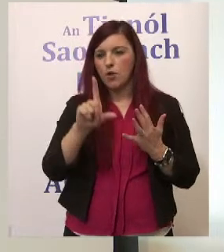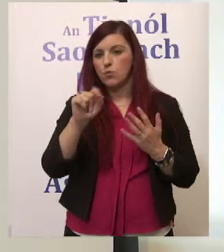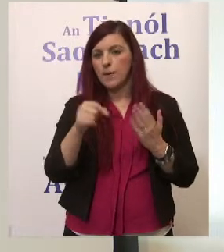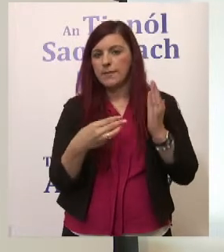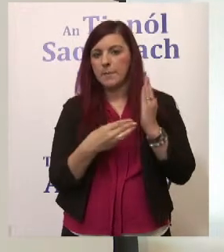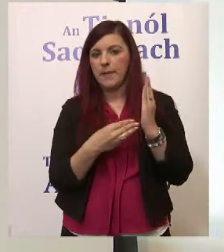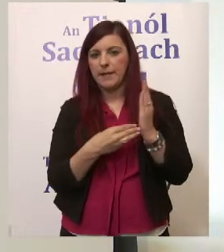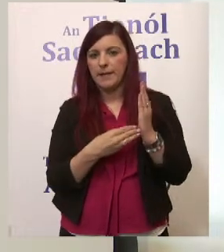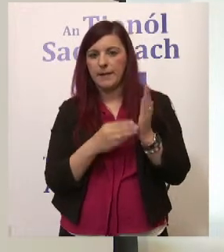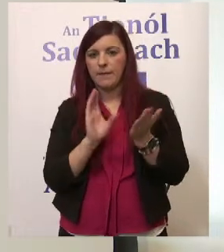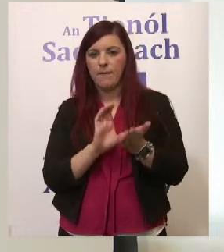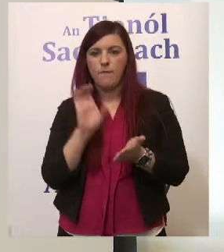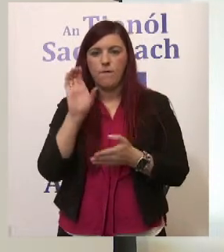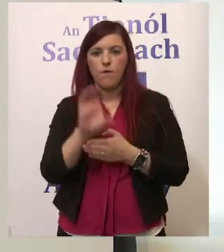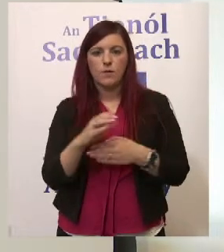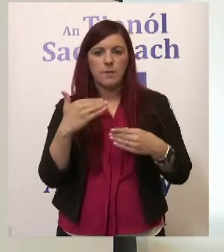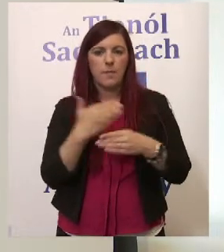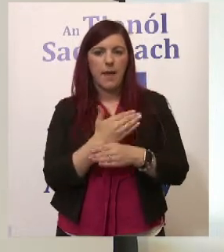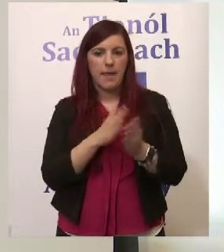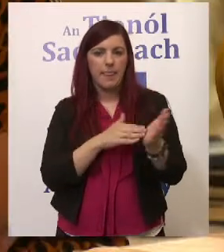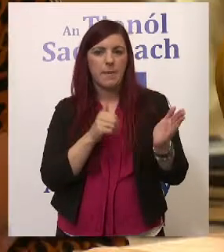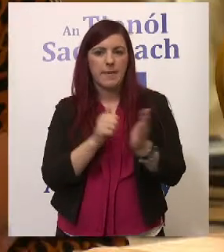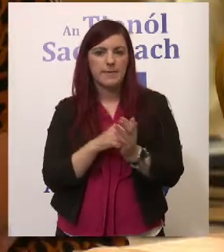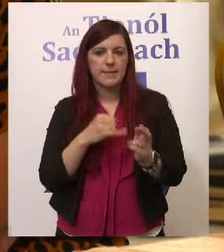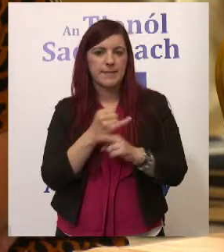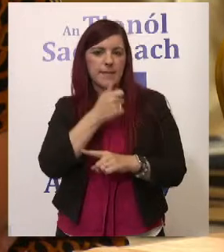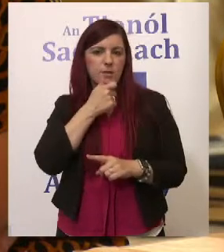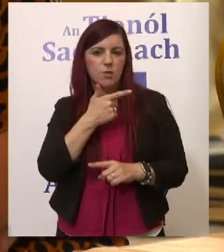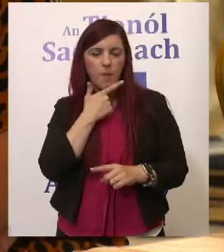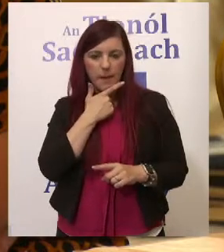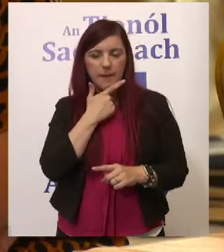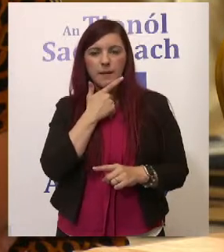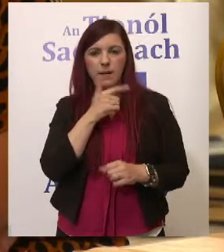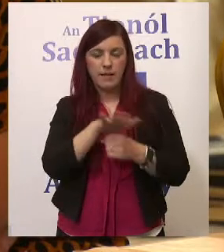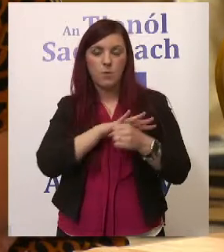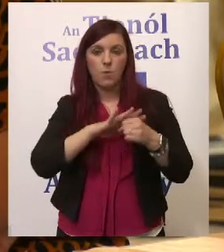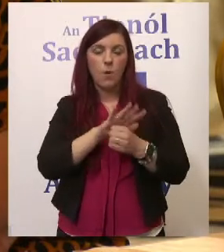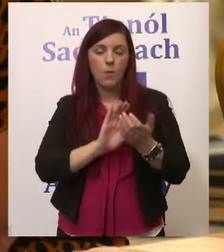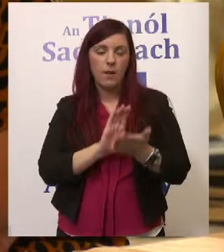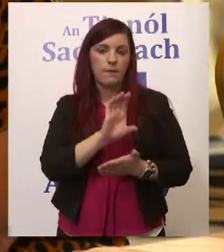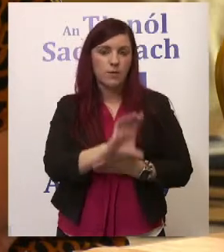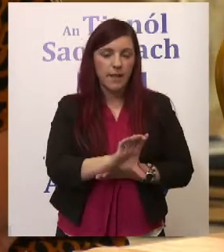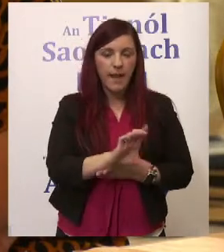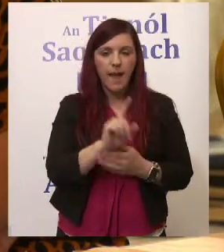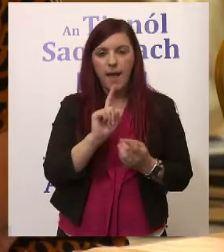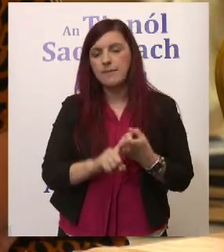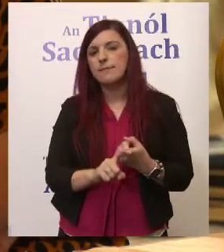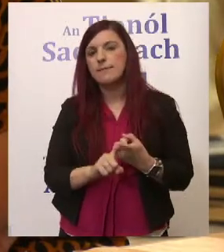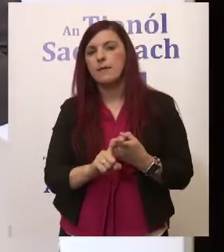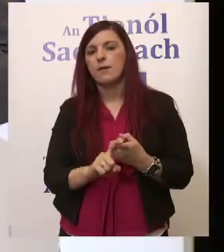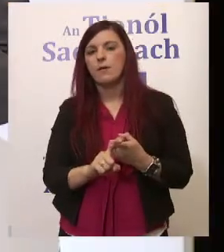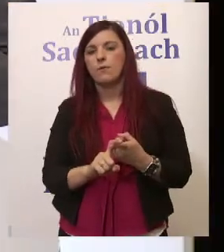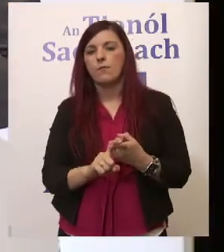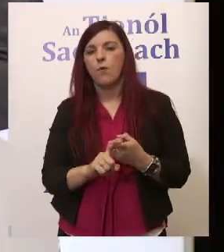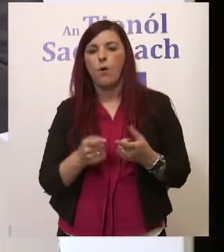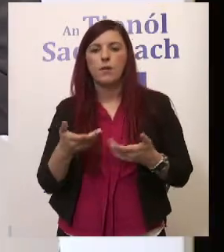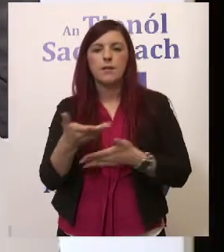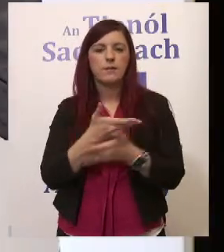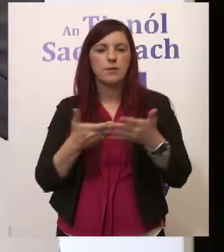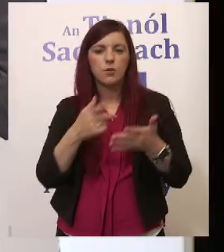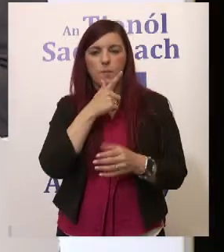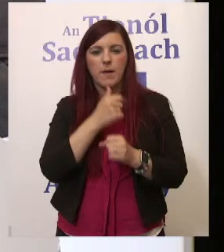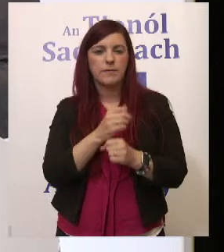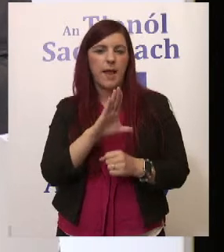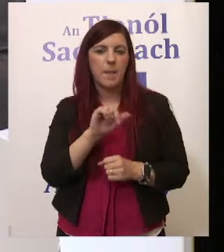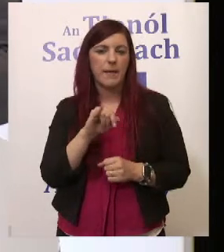is funded by the businesses that are in Dublin, so that is local funding. And for all the discussion that happens about LPT, local property